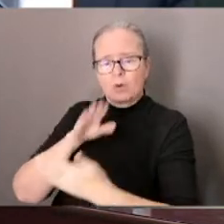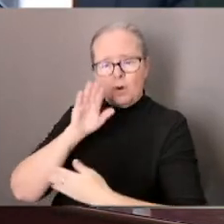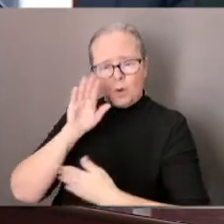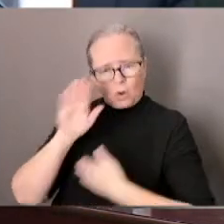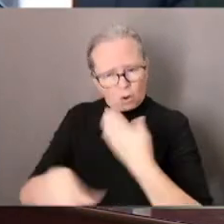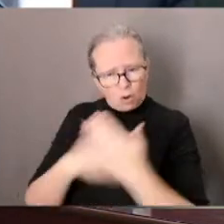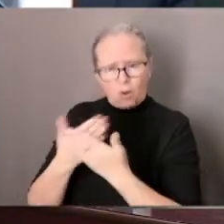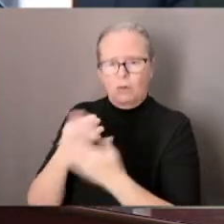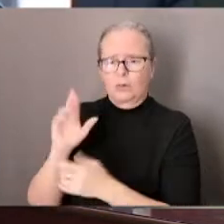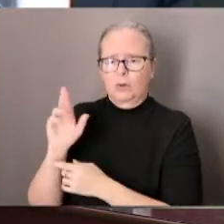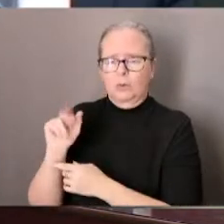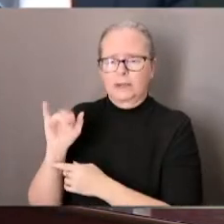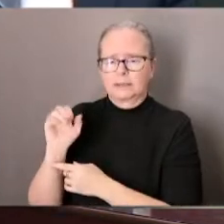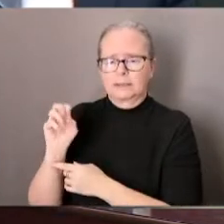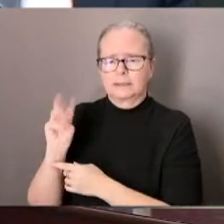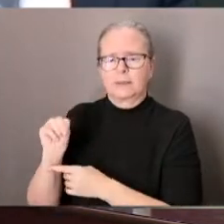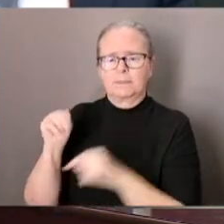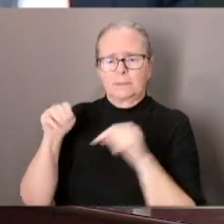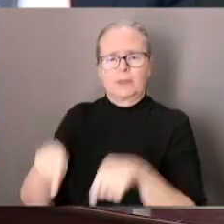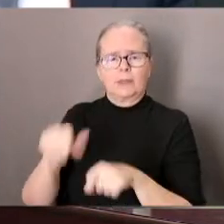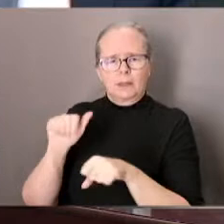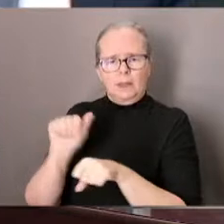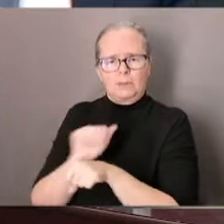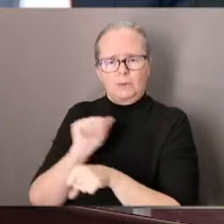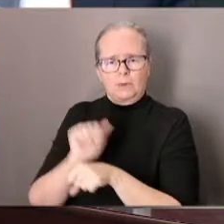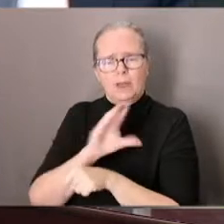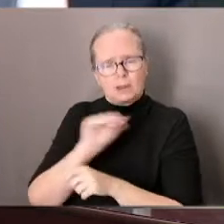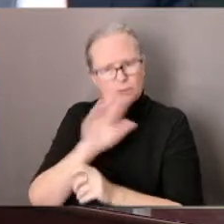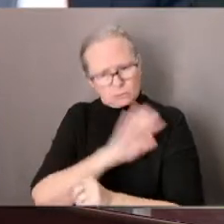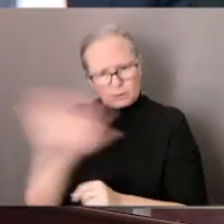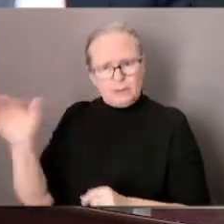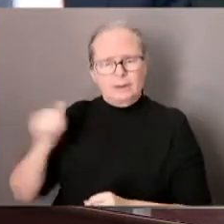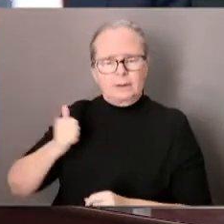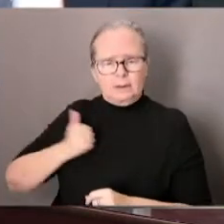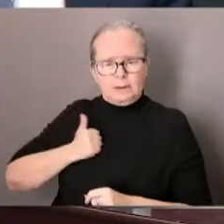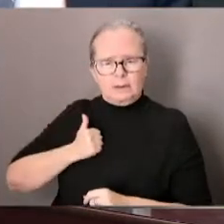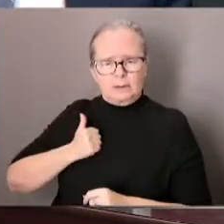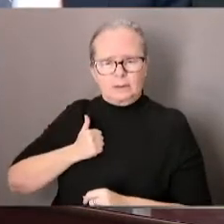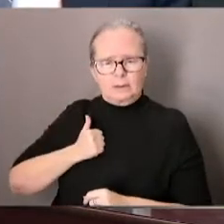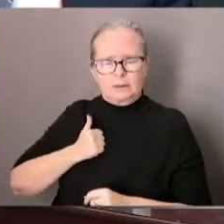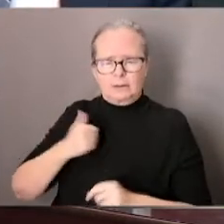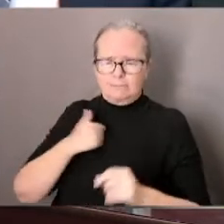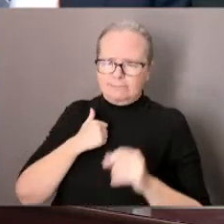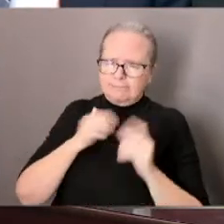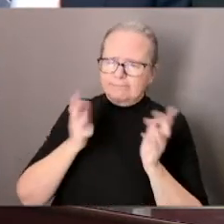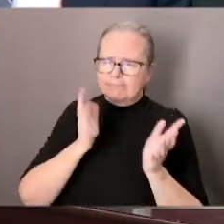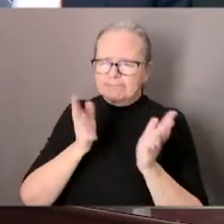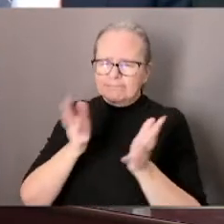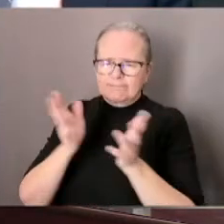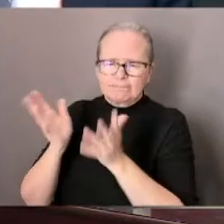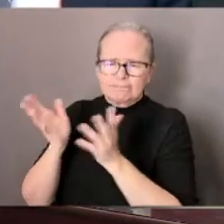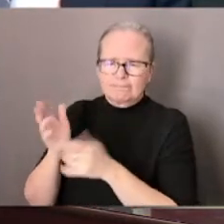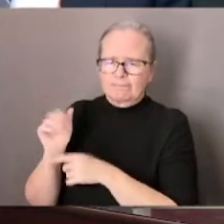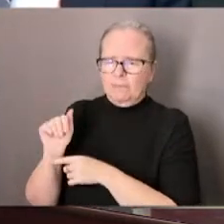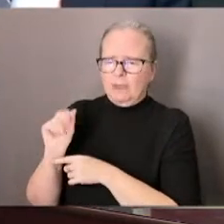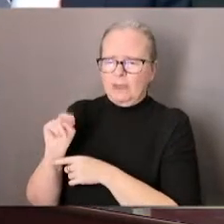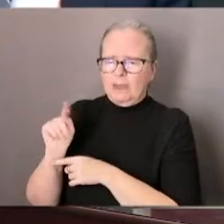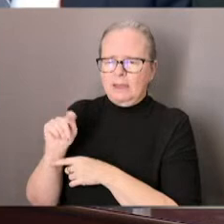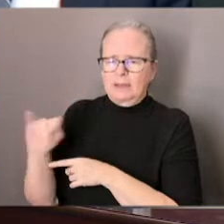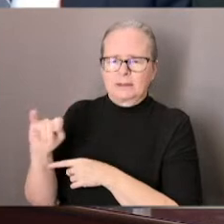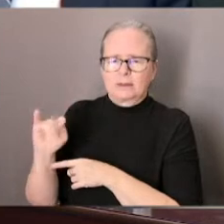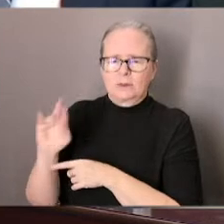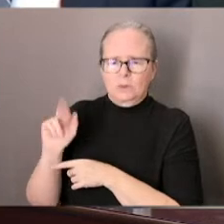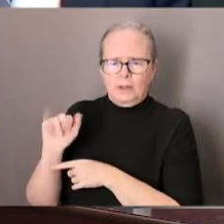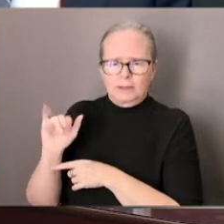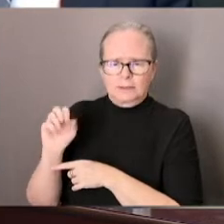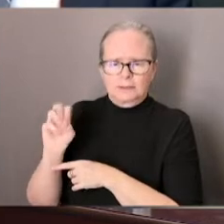as well and I have had the benefit of talking to the anti-racism council members as a council and as members individually and